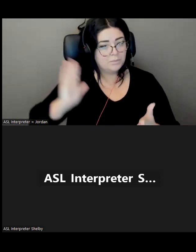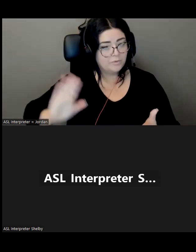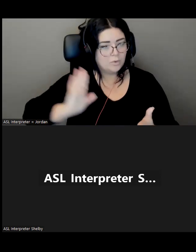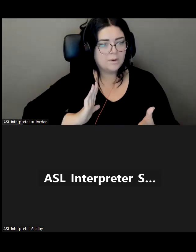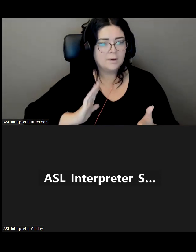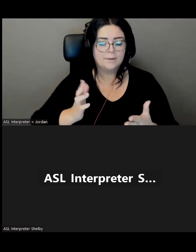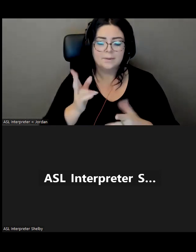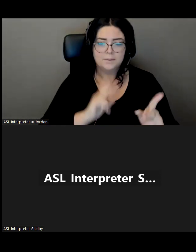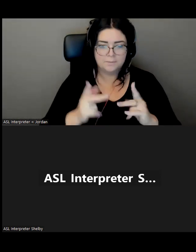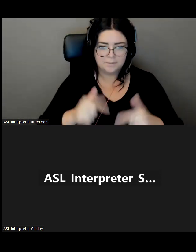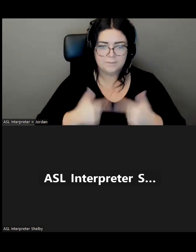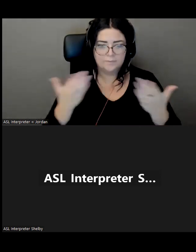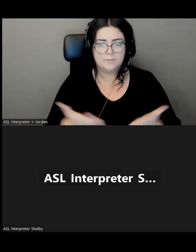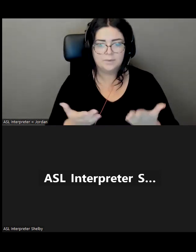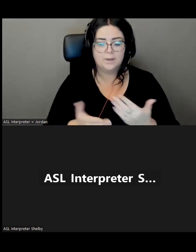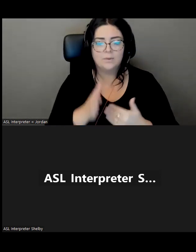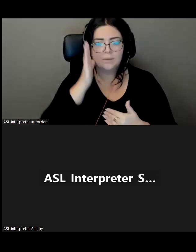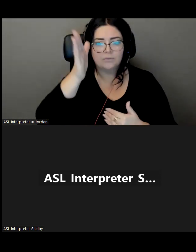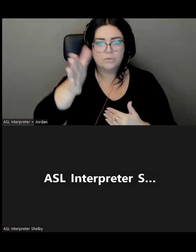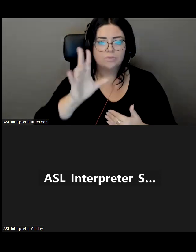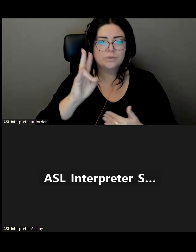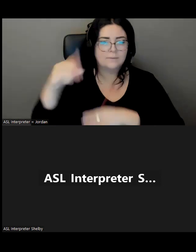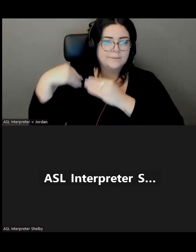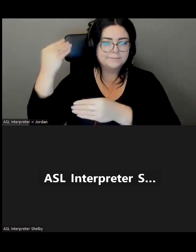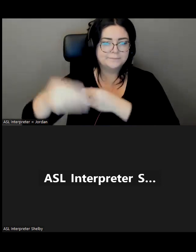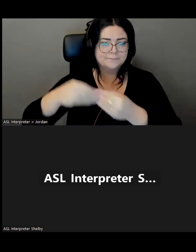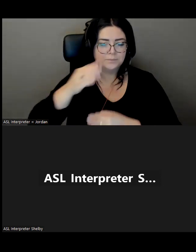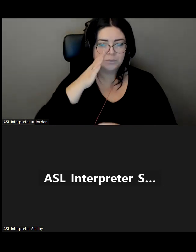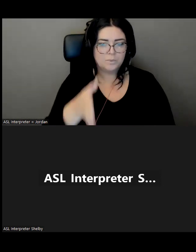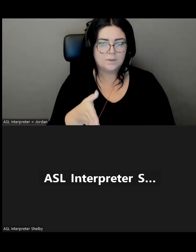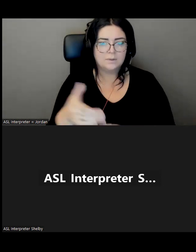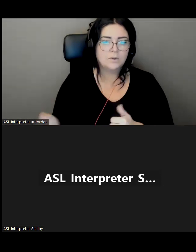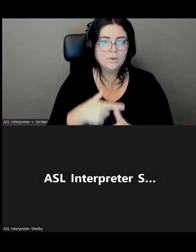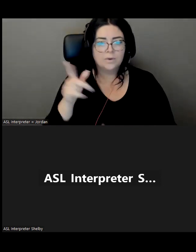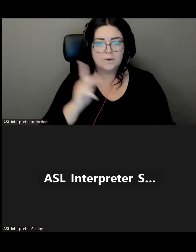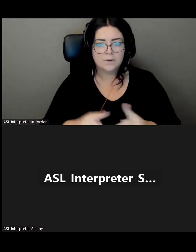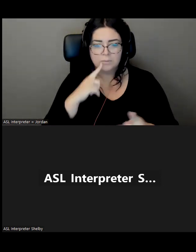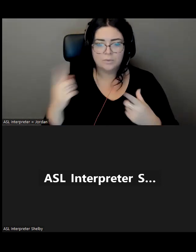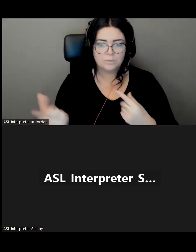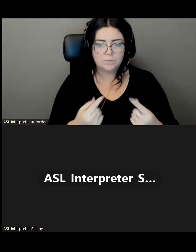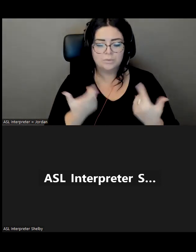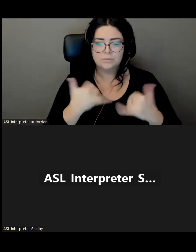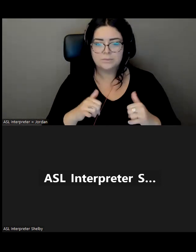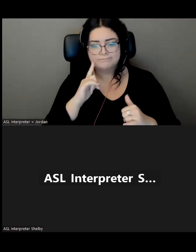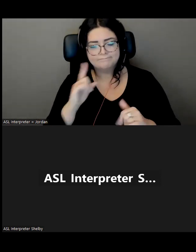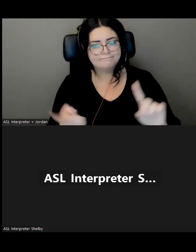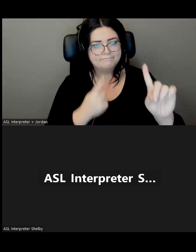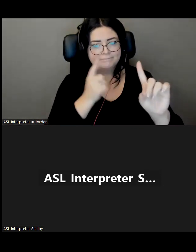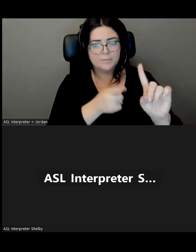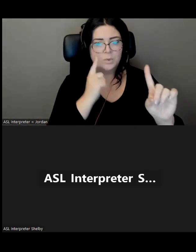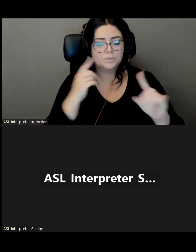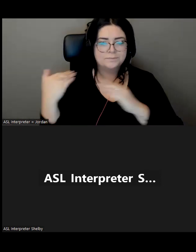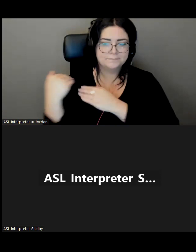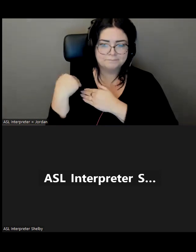to come. As First People have done since time immemorial, we strive to be responsible stewards of the land and to respect